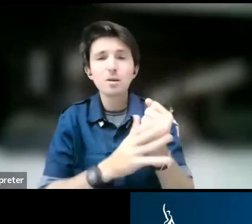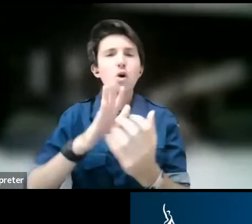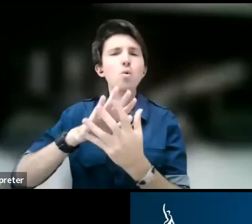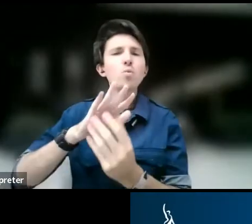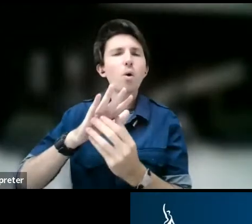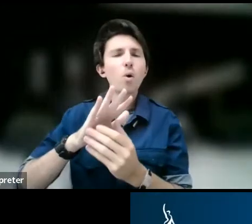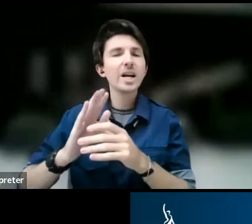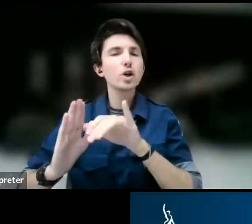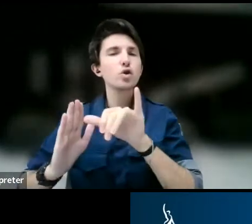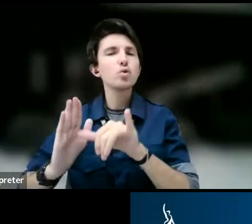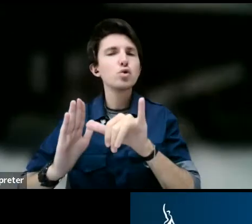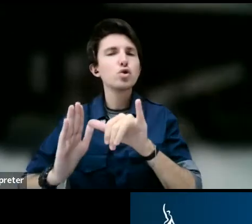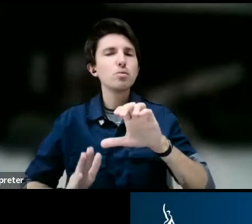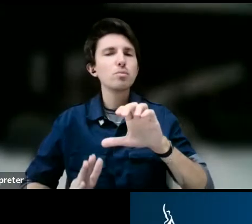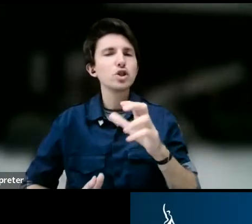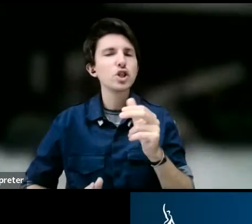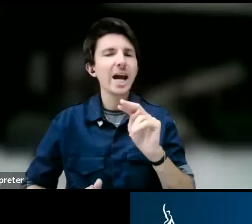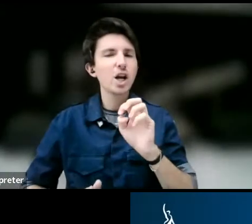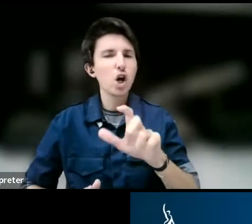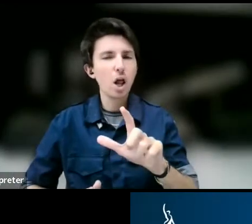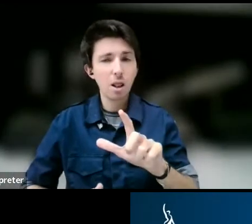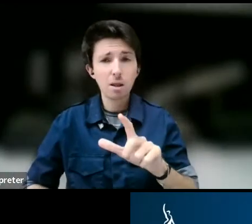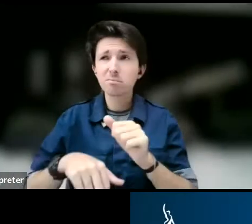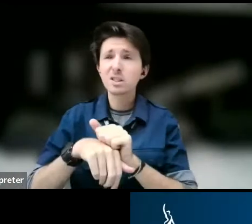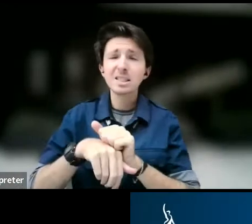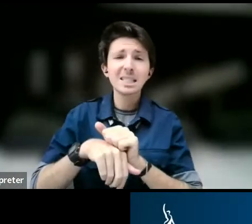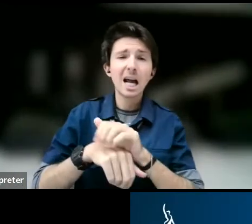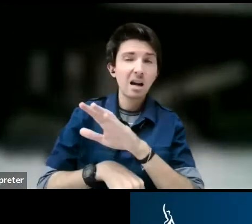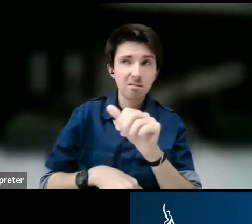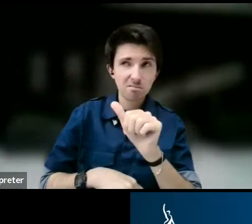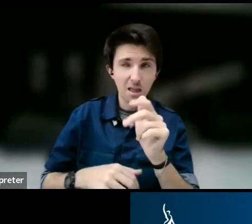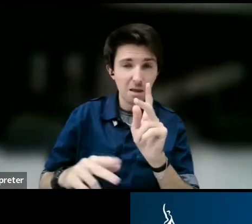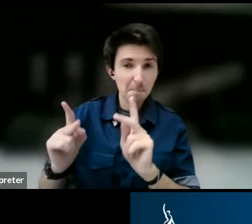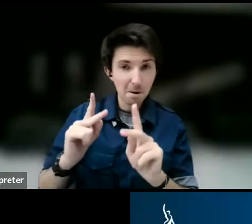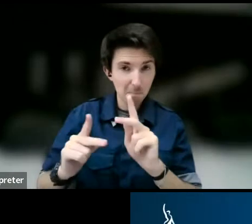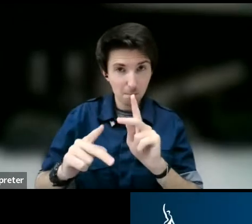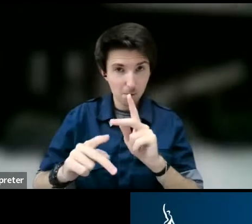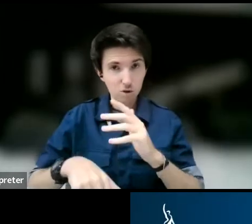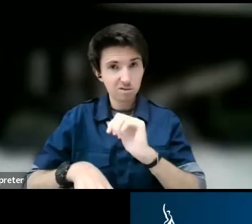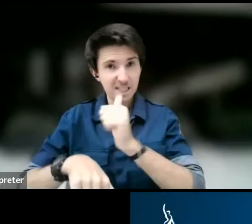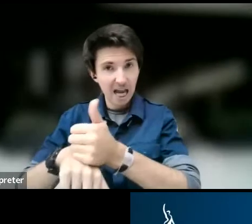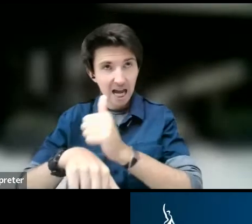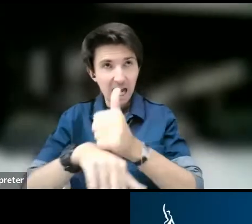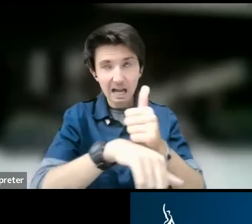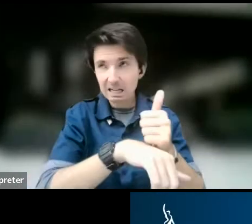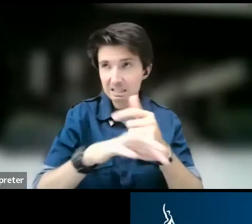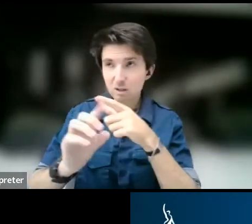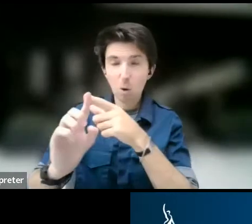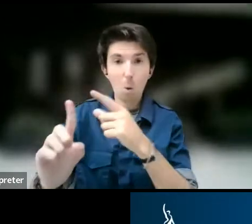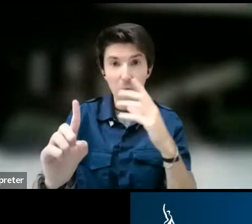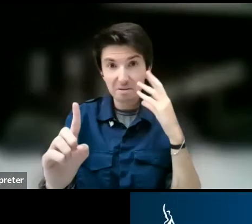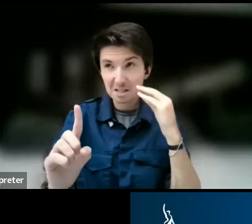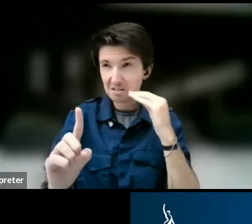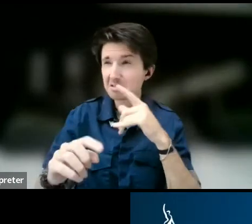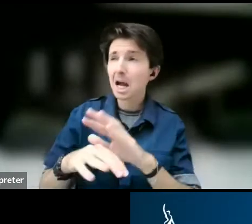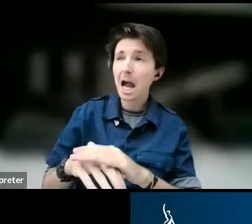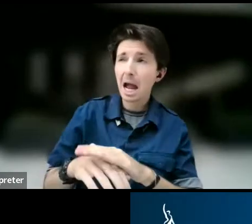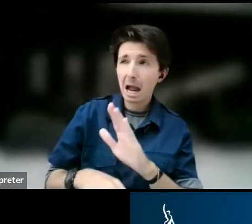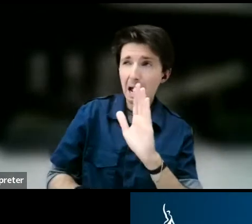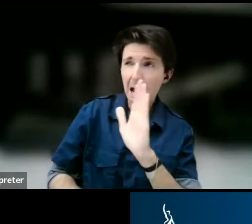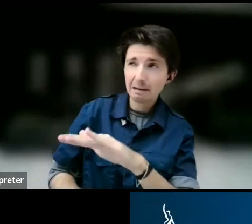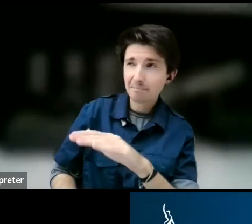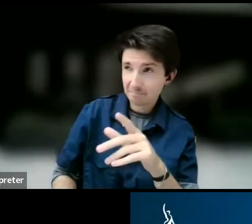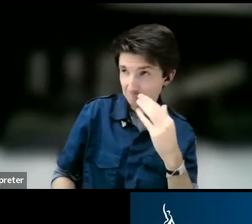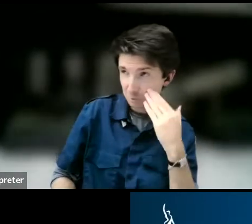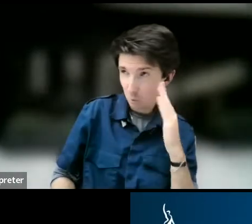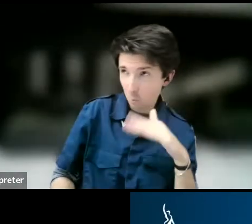them to friends, other people on set. I know I've been on set recently and fellow members had questions that had been answered in one of these